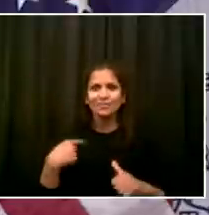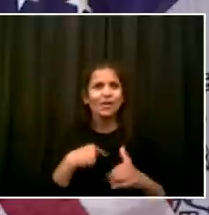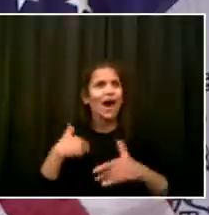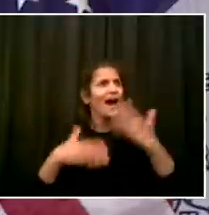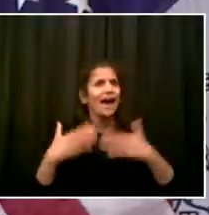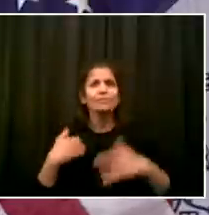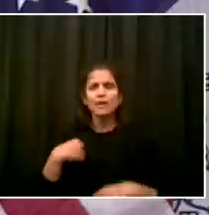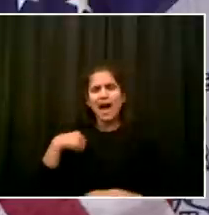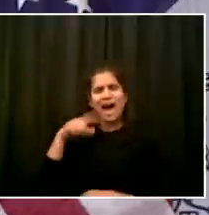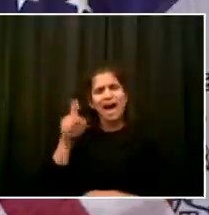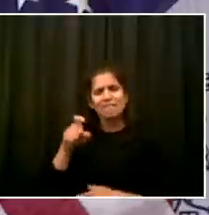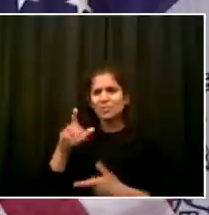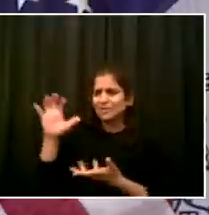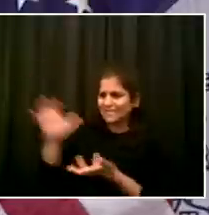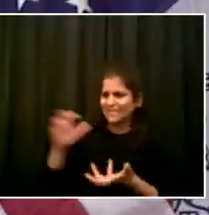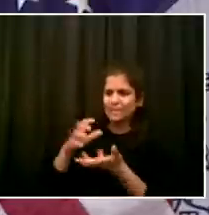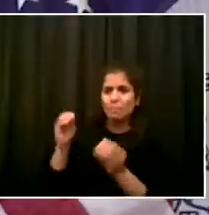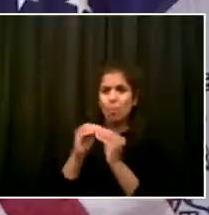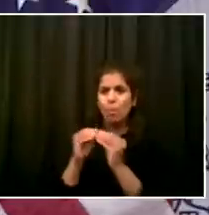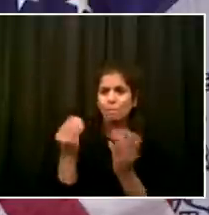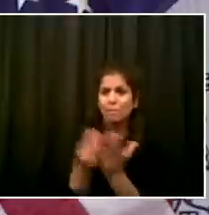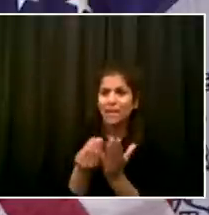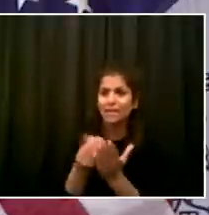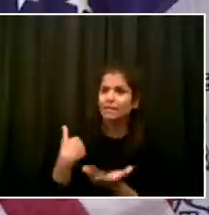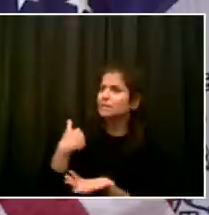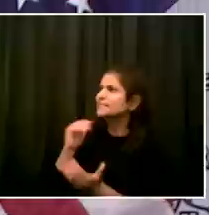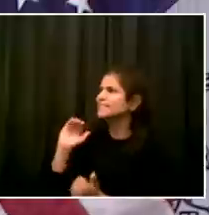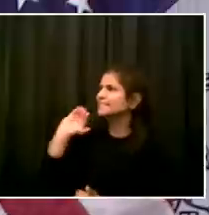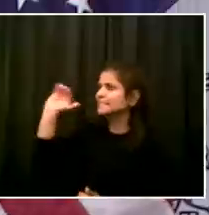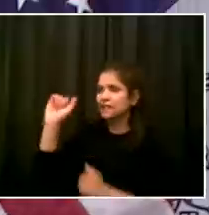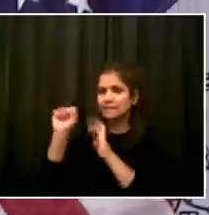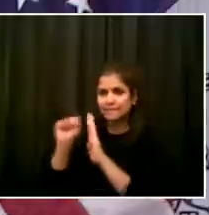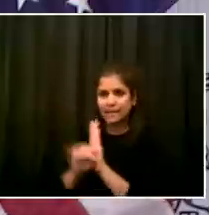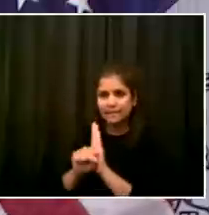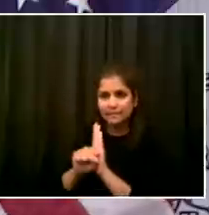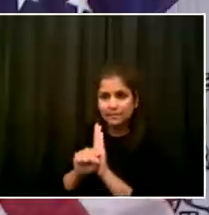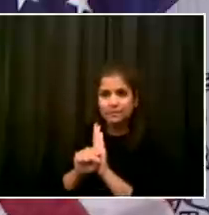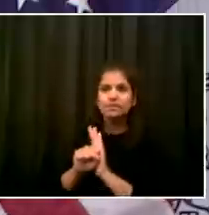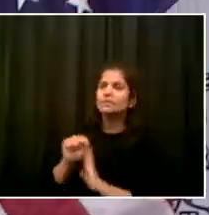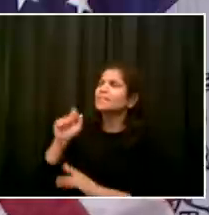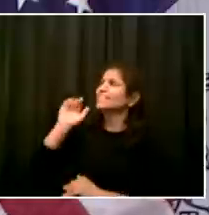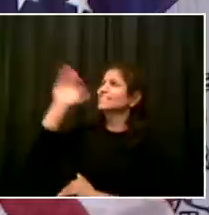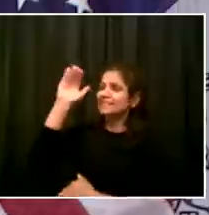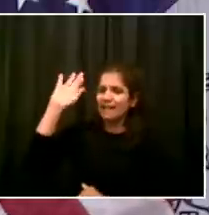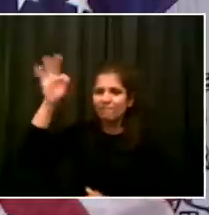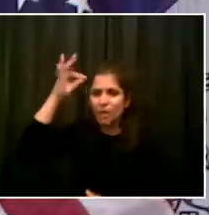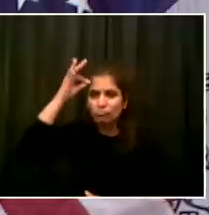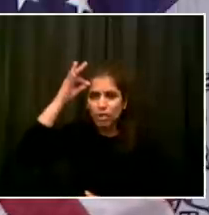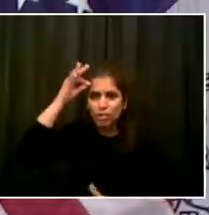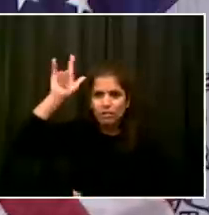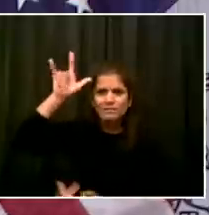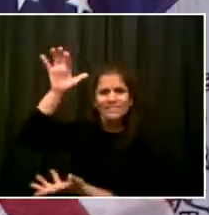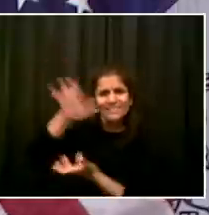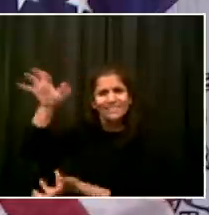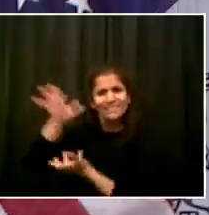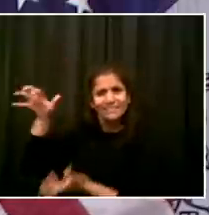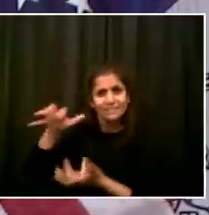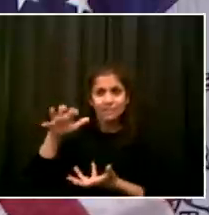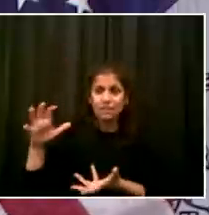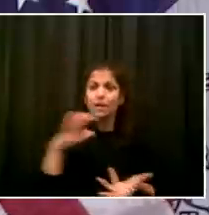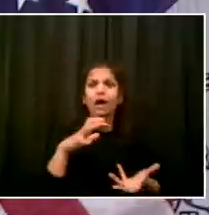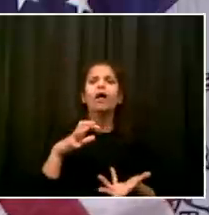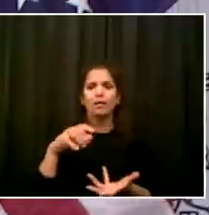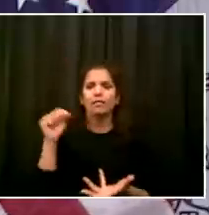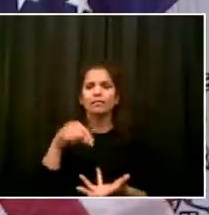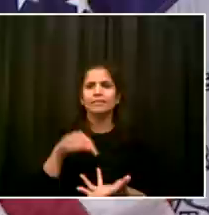we would be having an entirely different discussion about disparities. If we had the kind of affordable housing programs we need, the